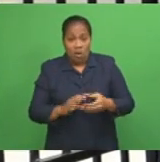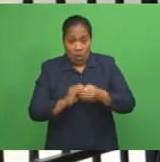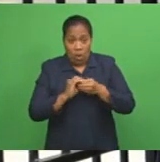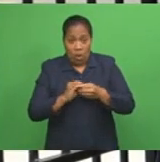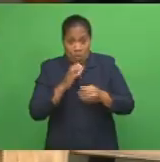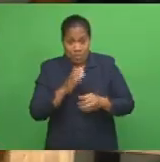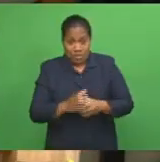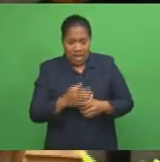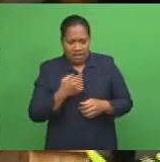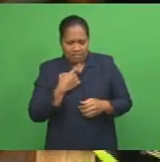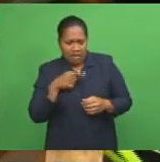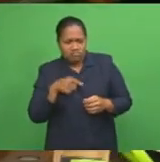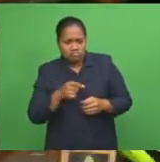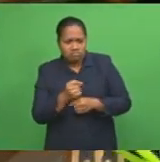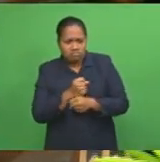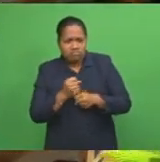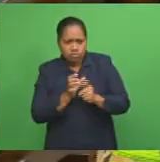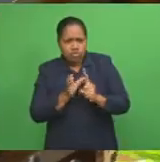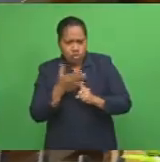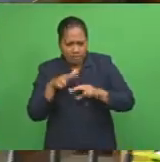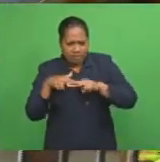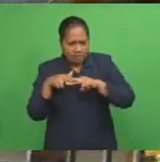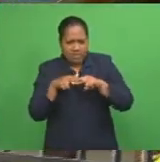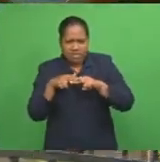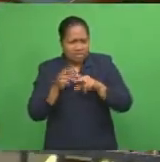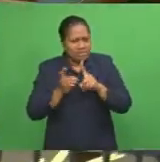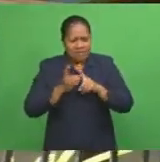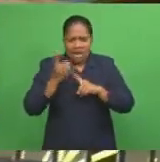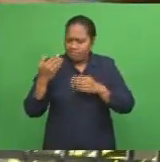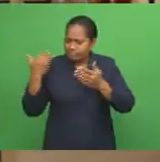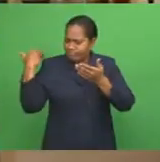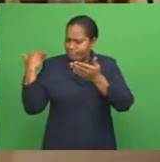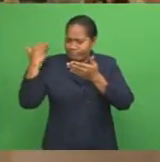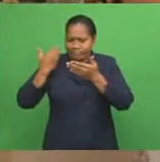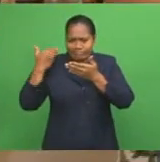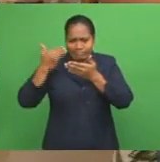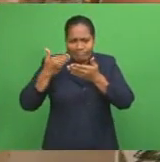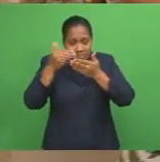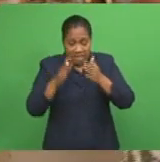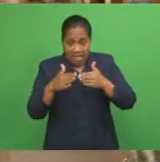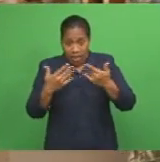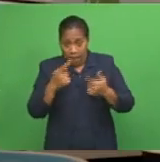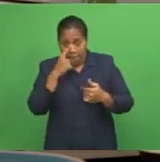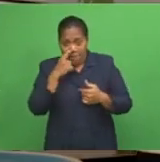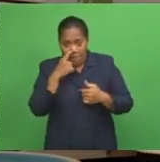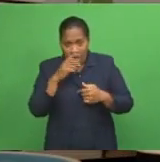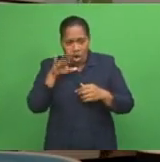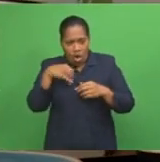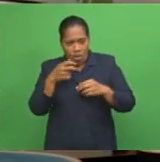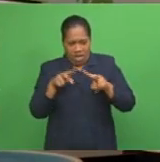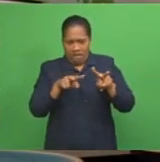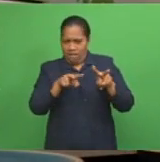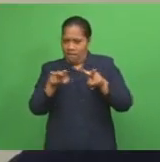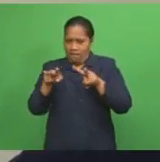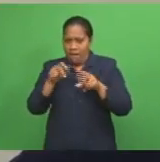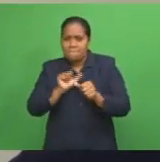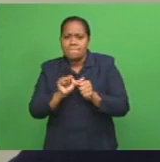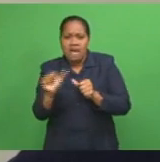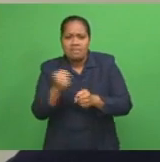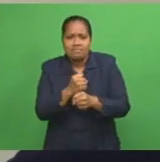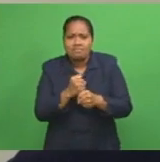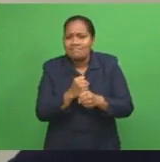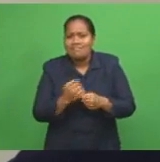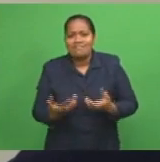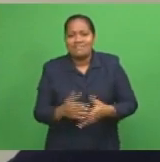the coffee culture in Fiji has developed over the years and people are now always on the lookout for the best brew. I think it's a